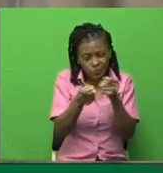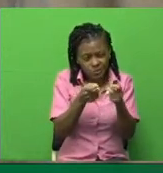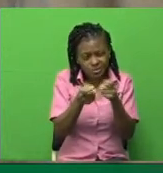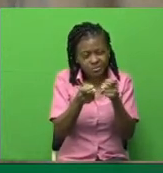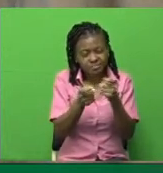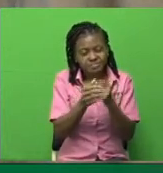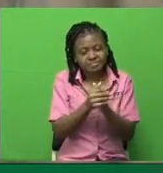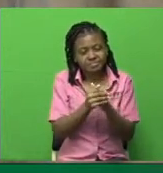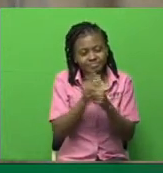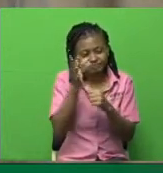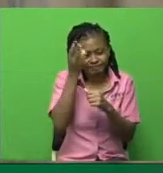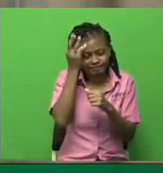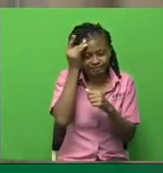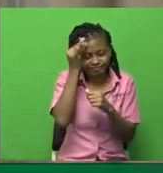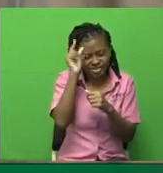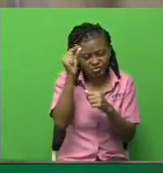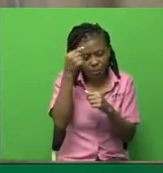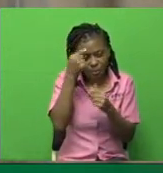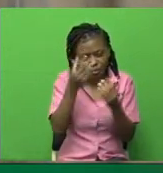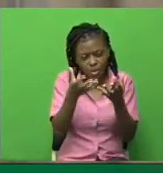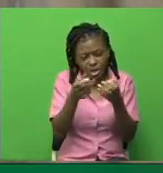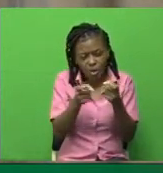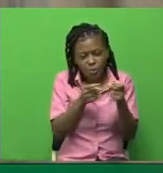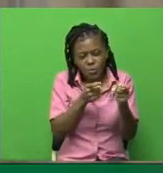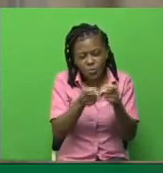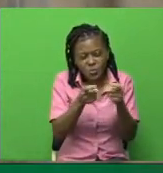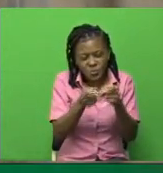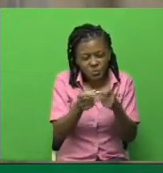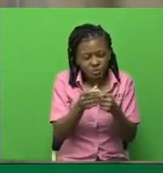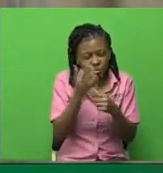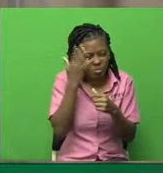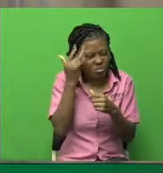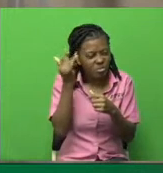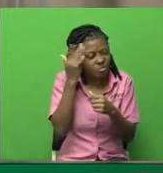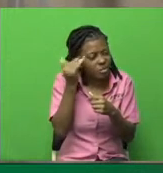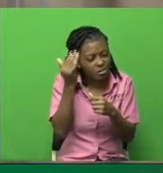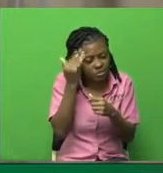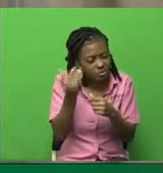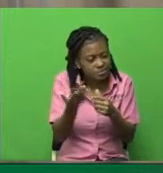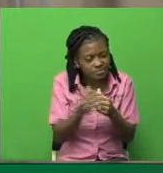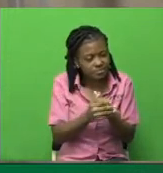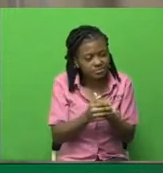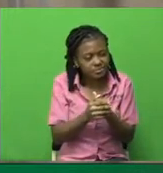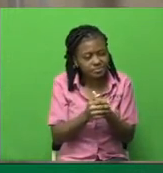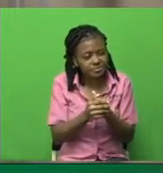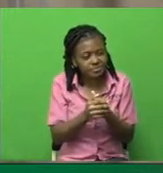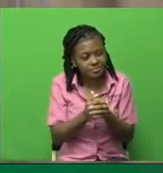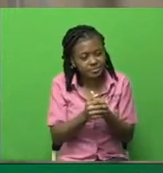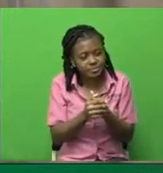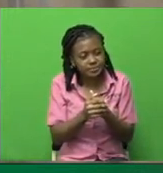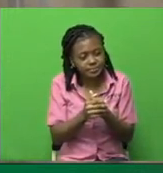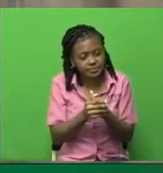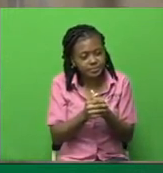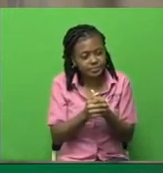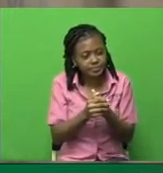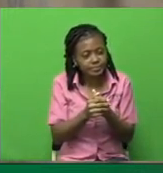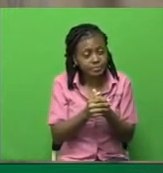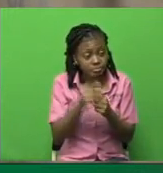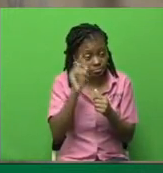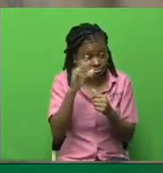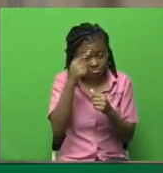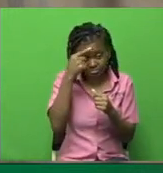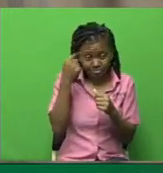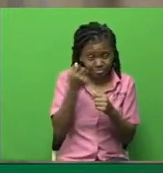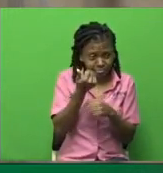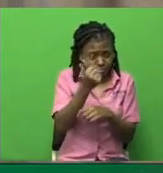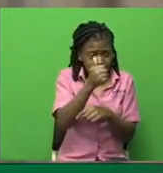wants to micromanage that process does it have anything to do with the 10 water modulated treatment plants that are being